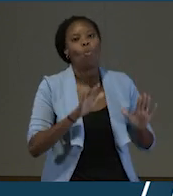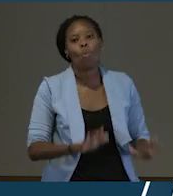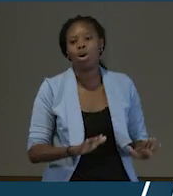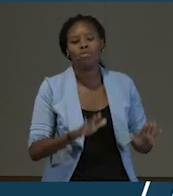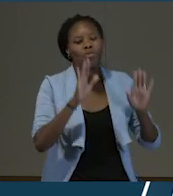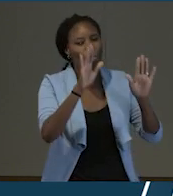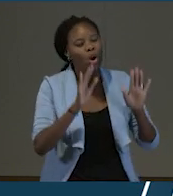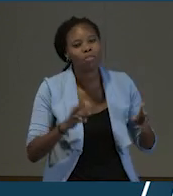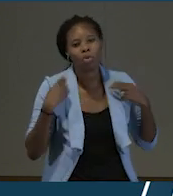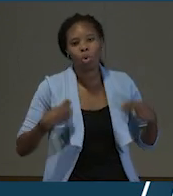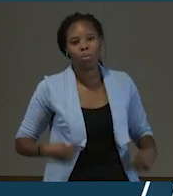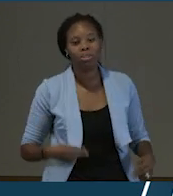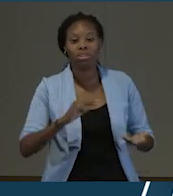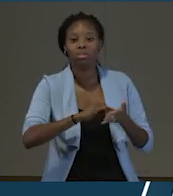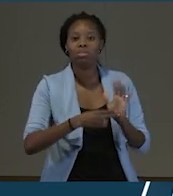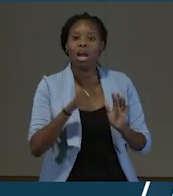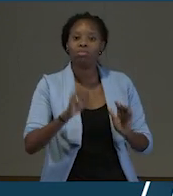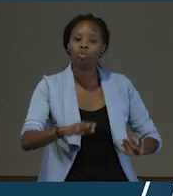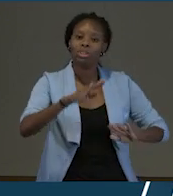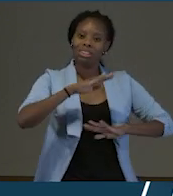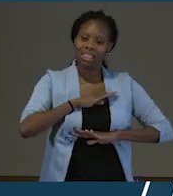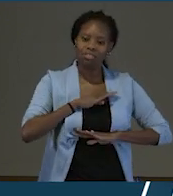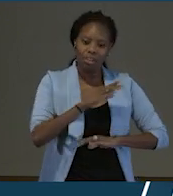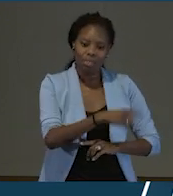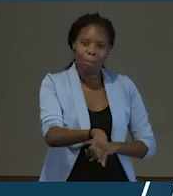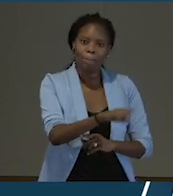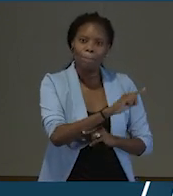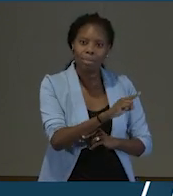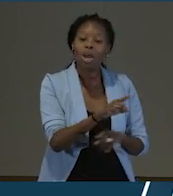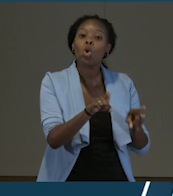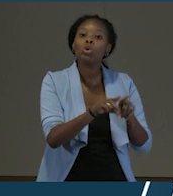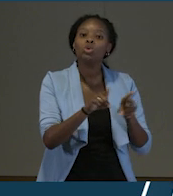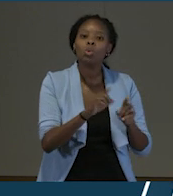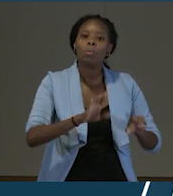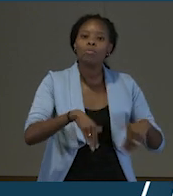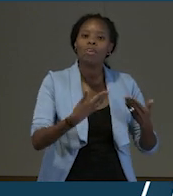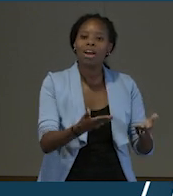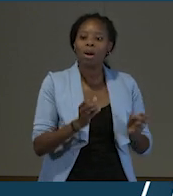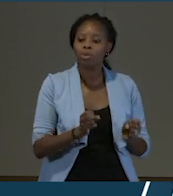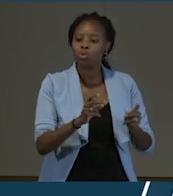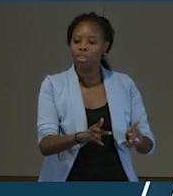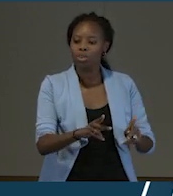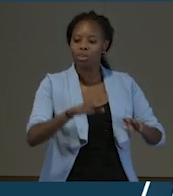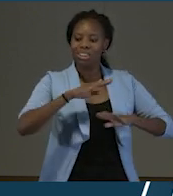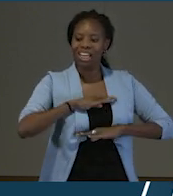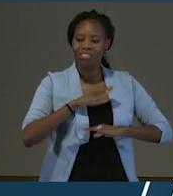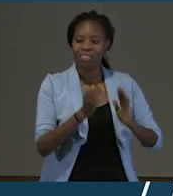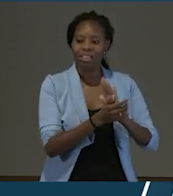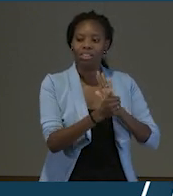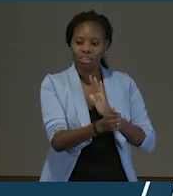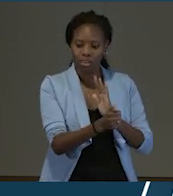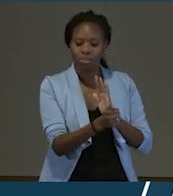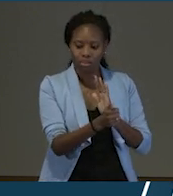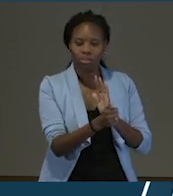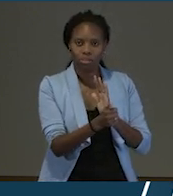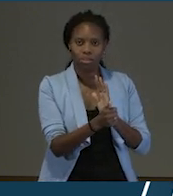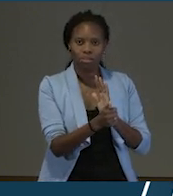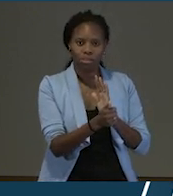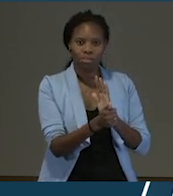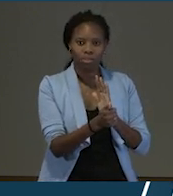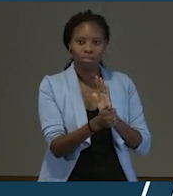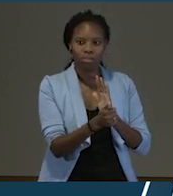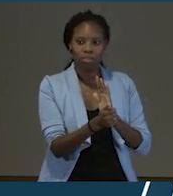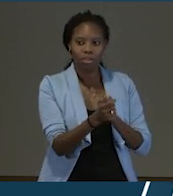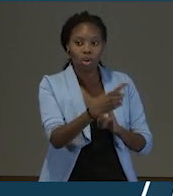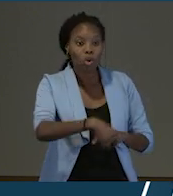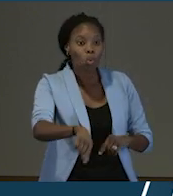so we need to meet them where they're at and find those opportunities to build those skills that they'll need as they develop. You